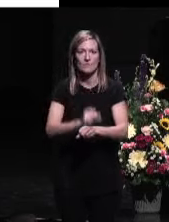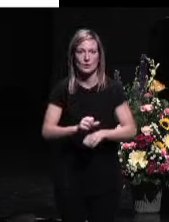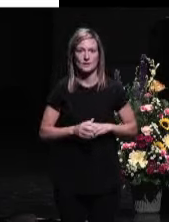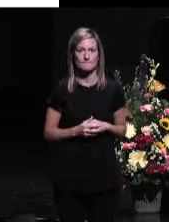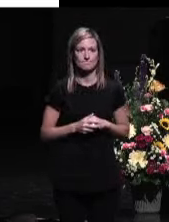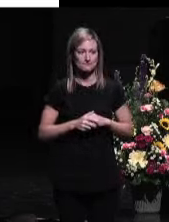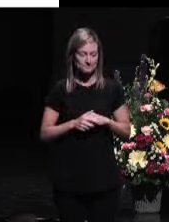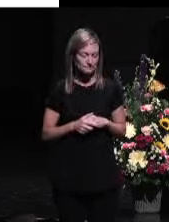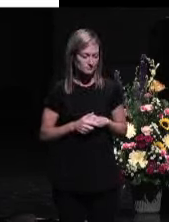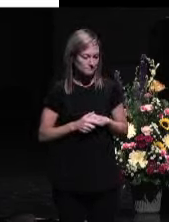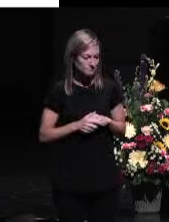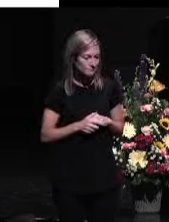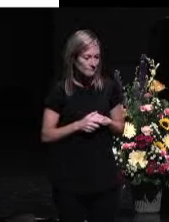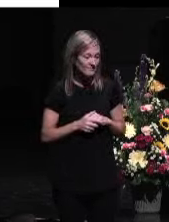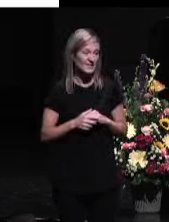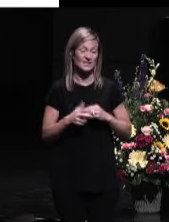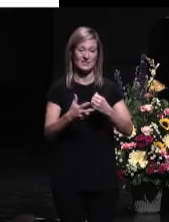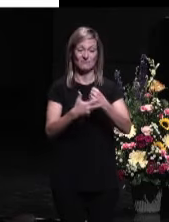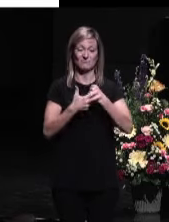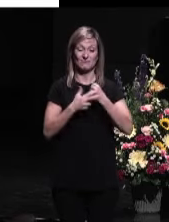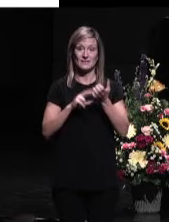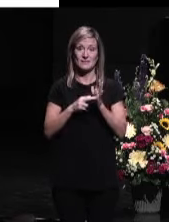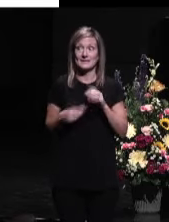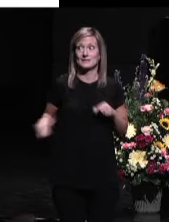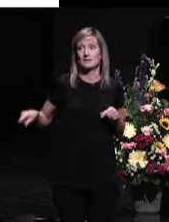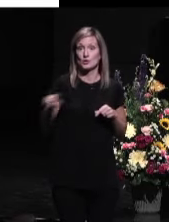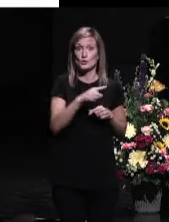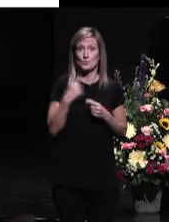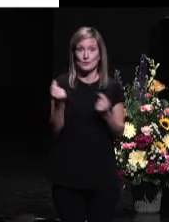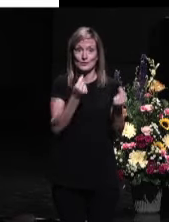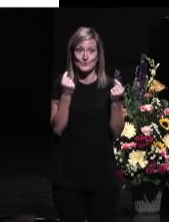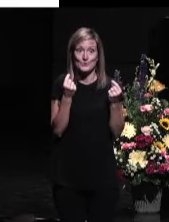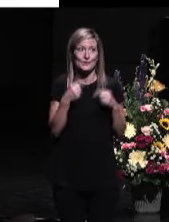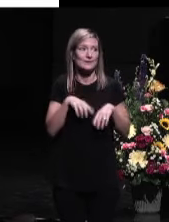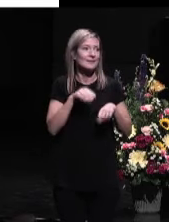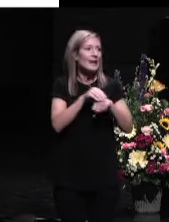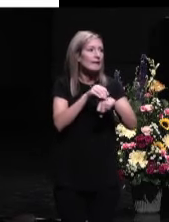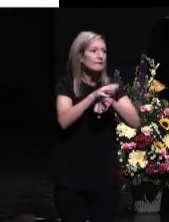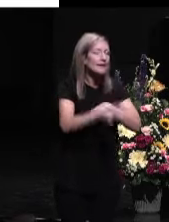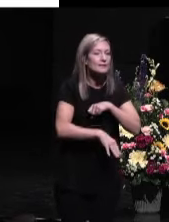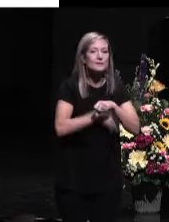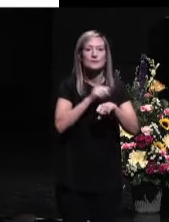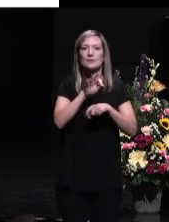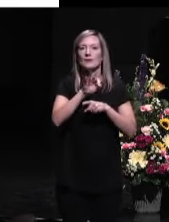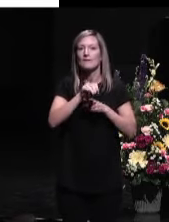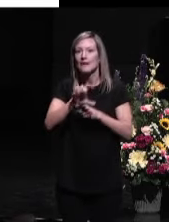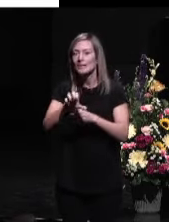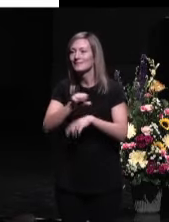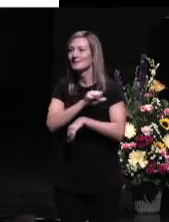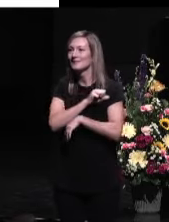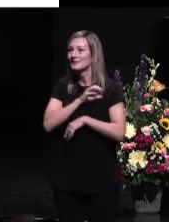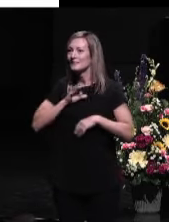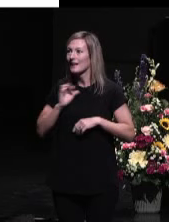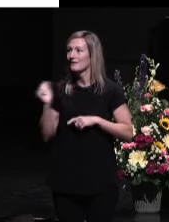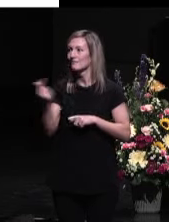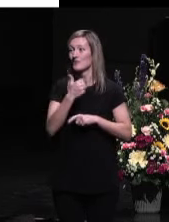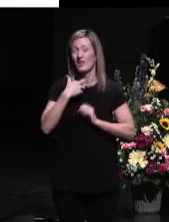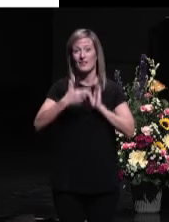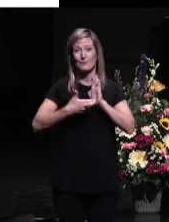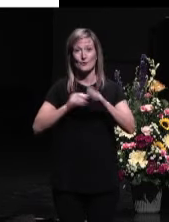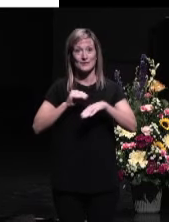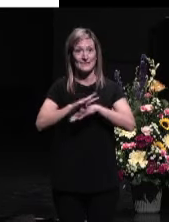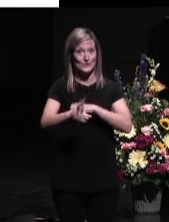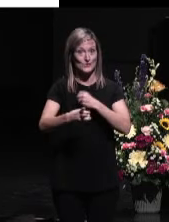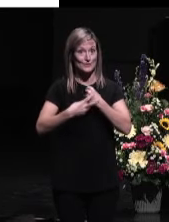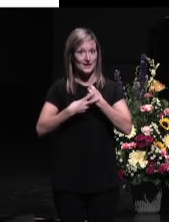again, what you can do, advisors, faculty, staff, all the way around. We all have roles in this.